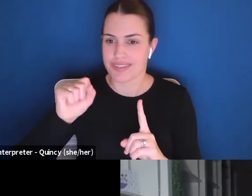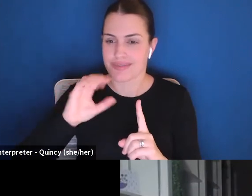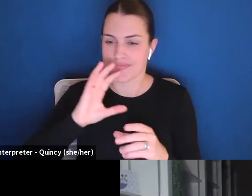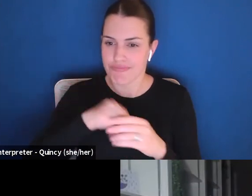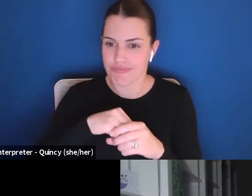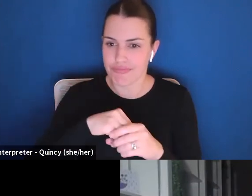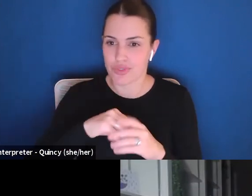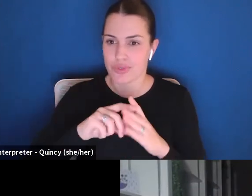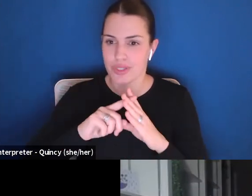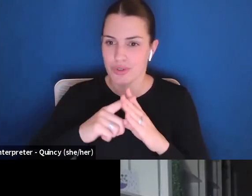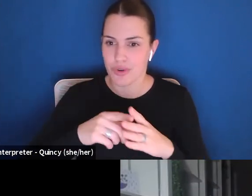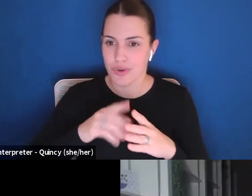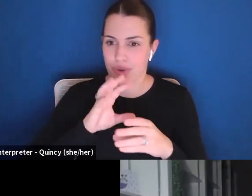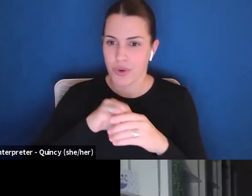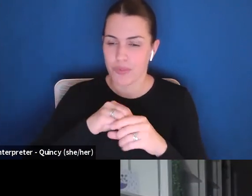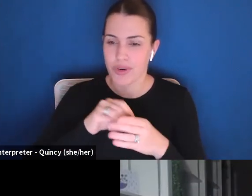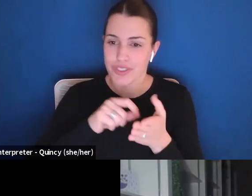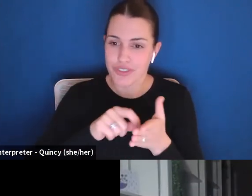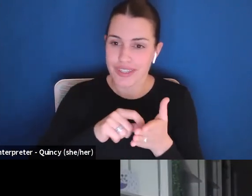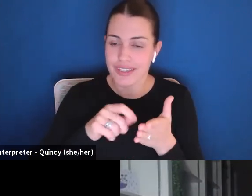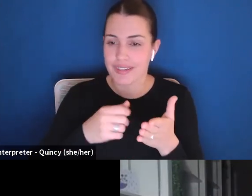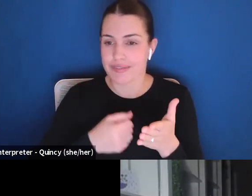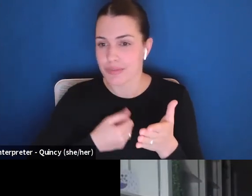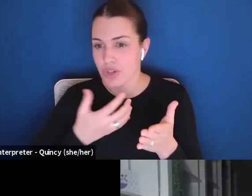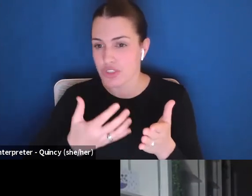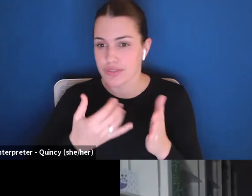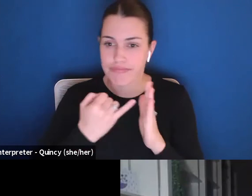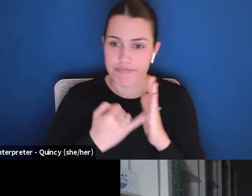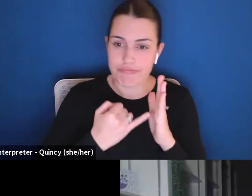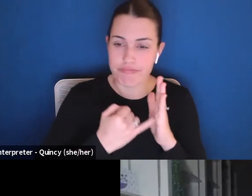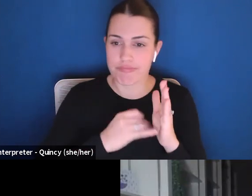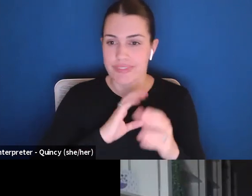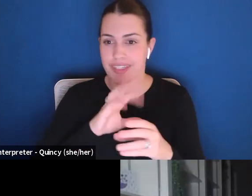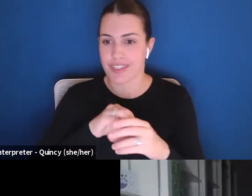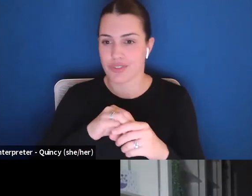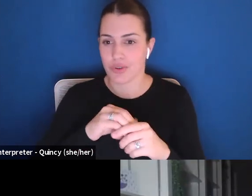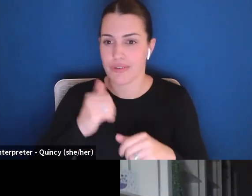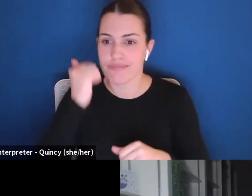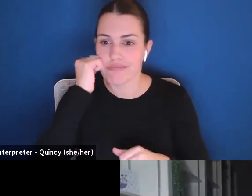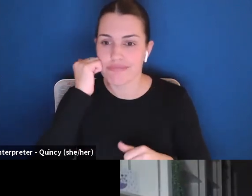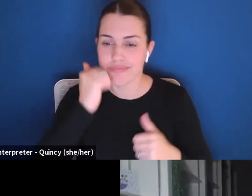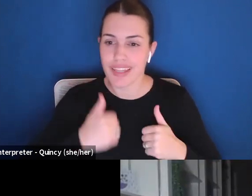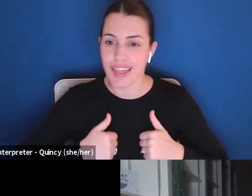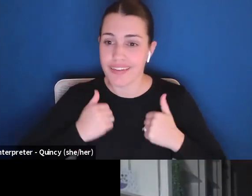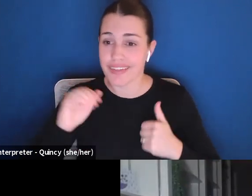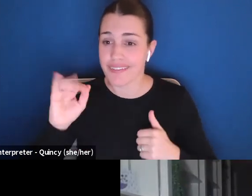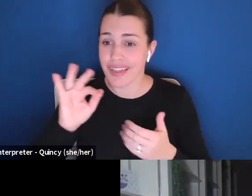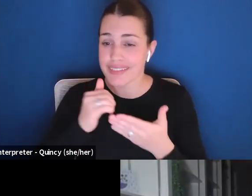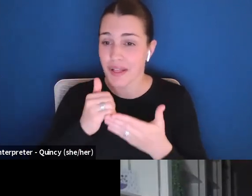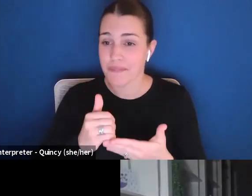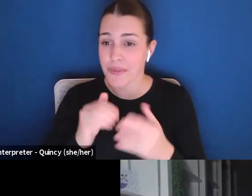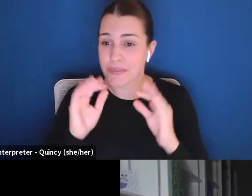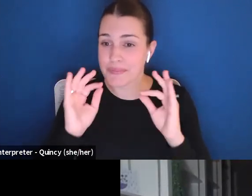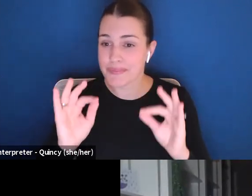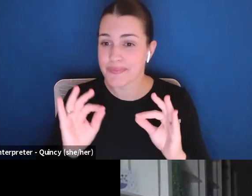incorporate journaling, writing, and any kind of expression capacity into your life if you think that's helpful. And then we